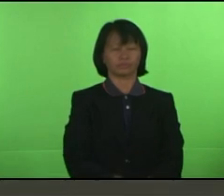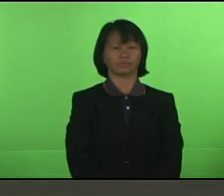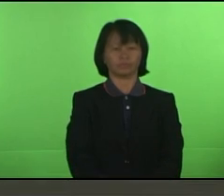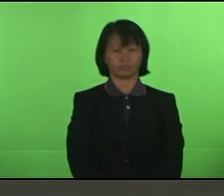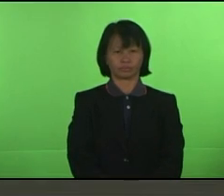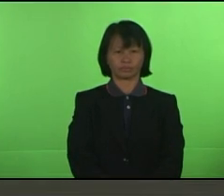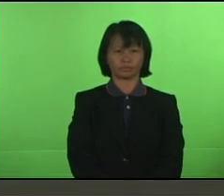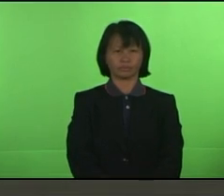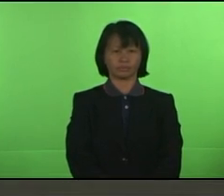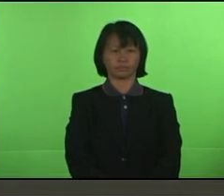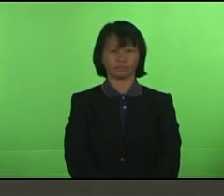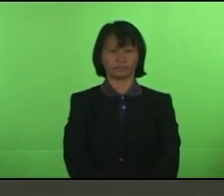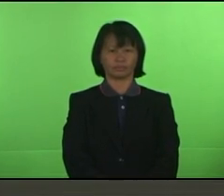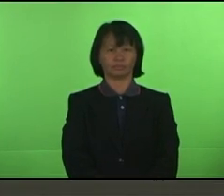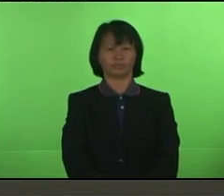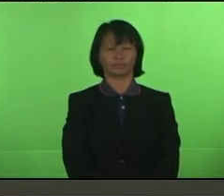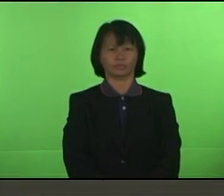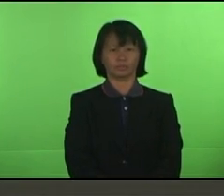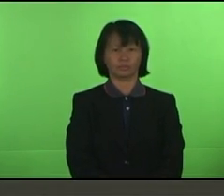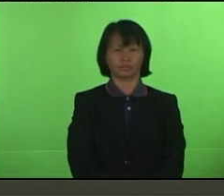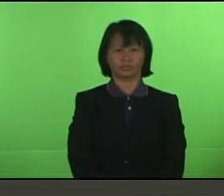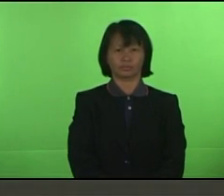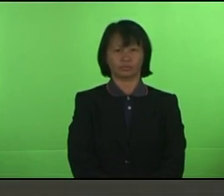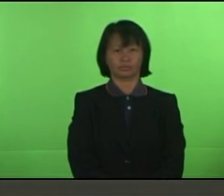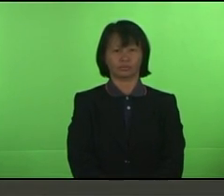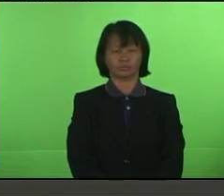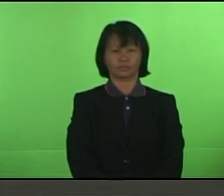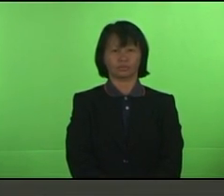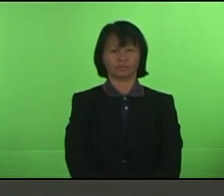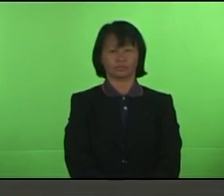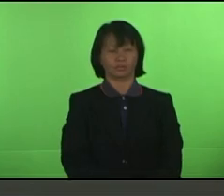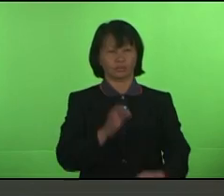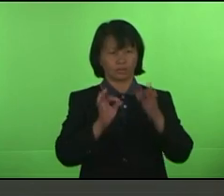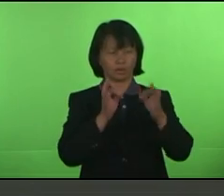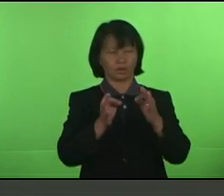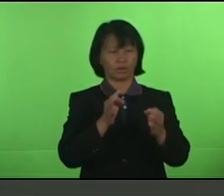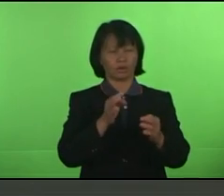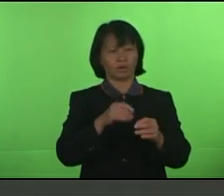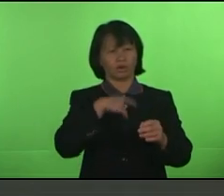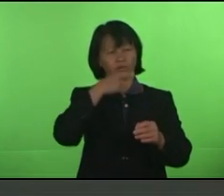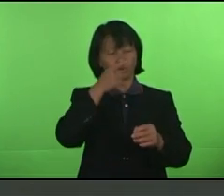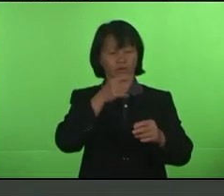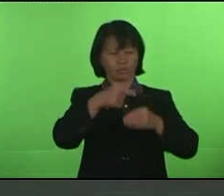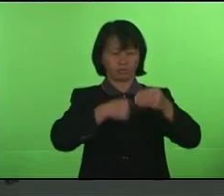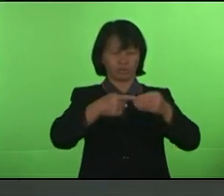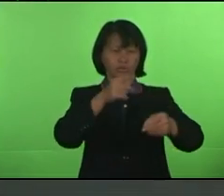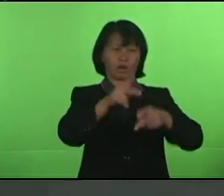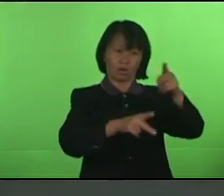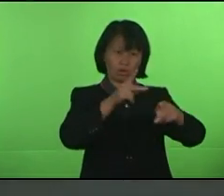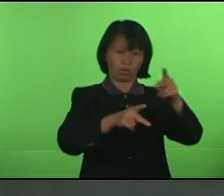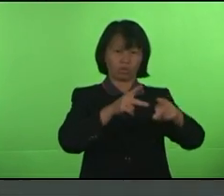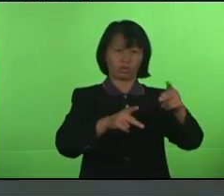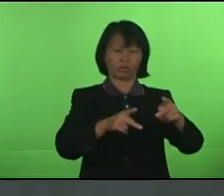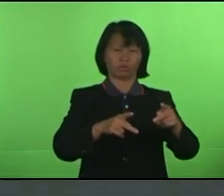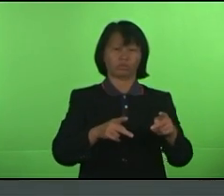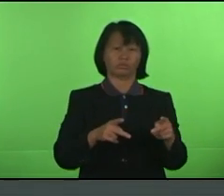are. Okay? Then, if you want to talk about people, it's more on the